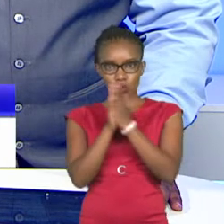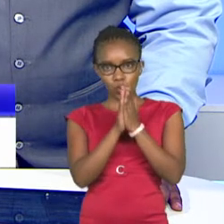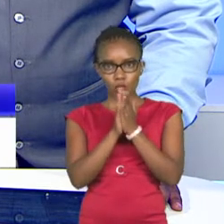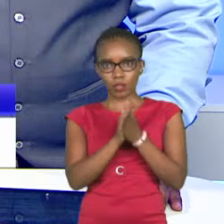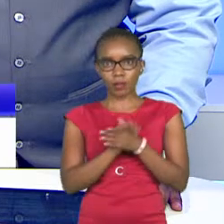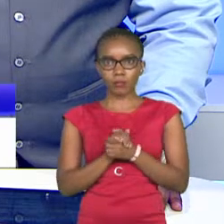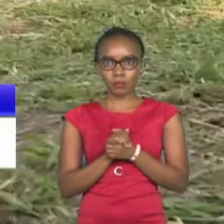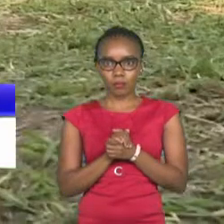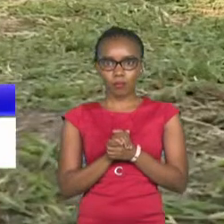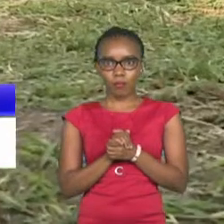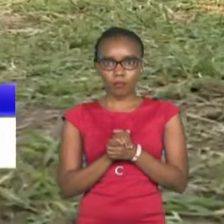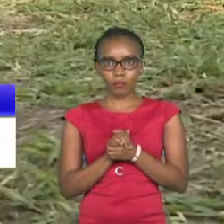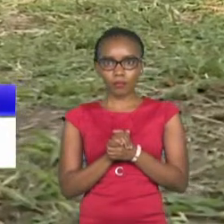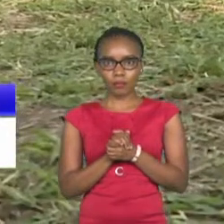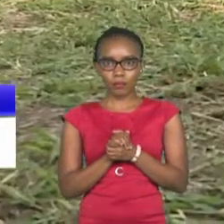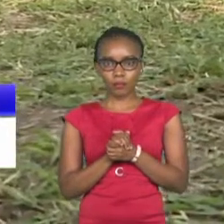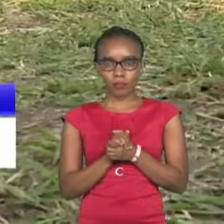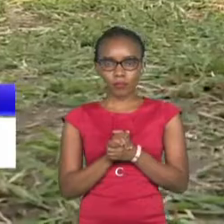more.